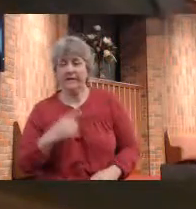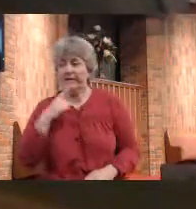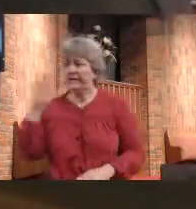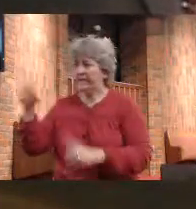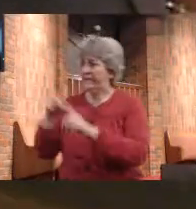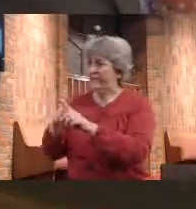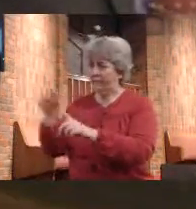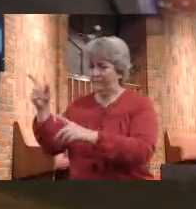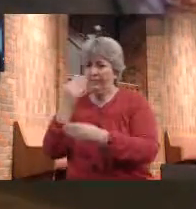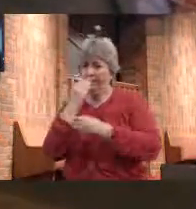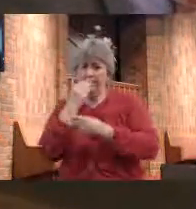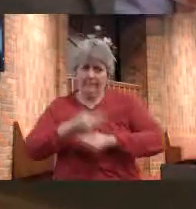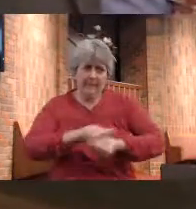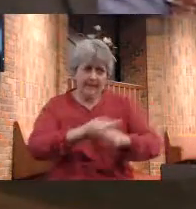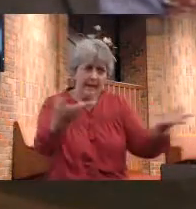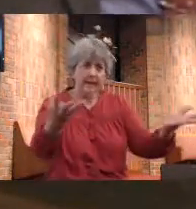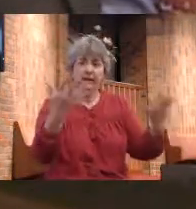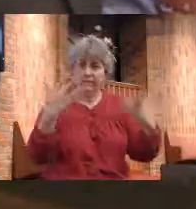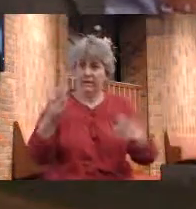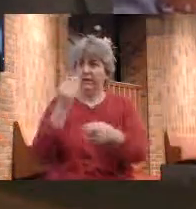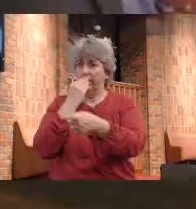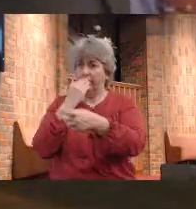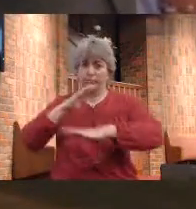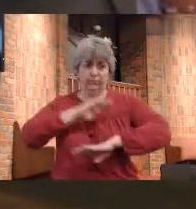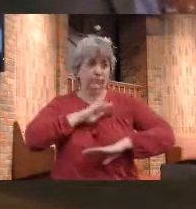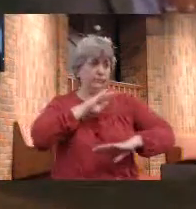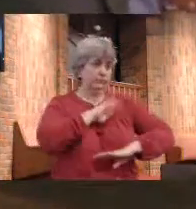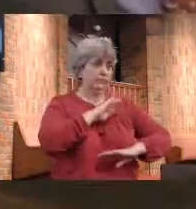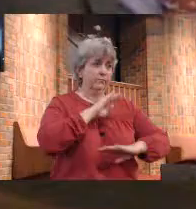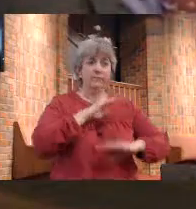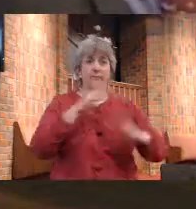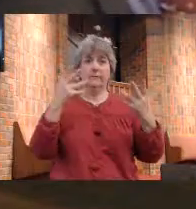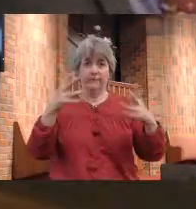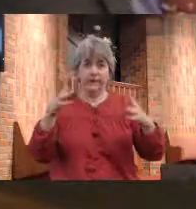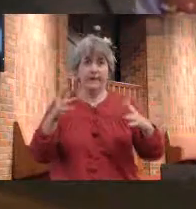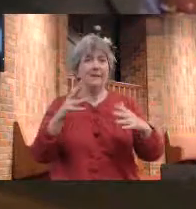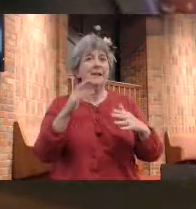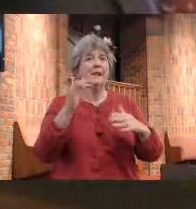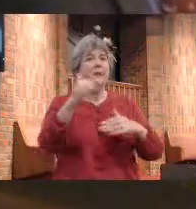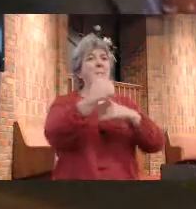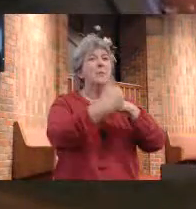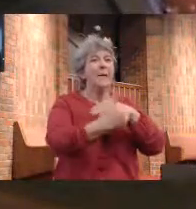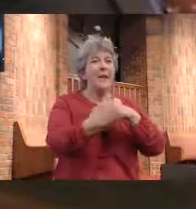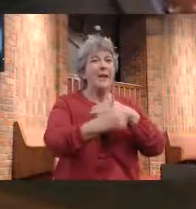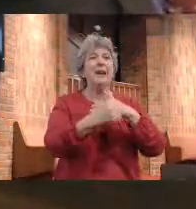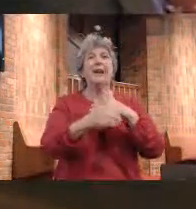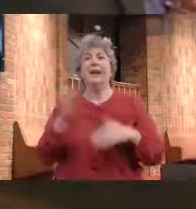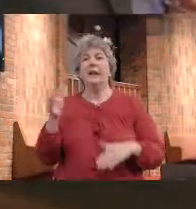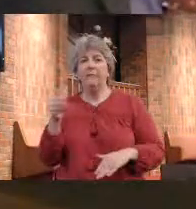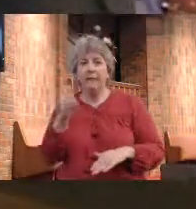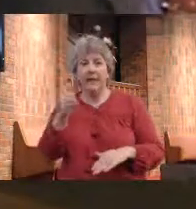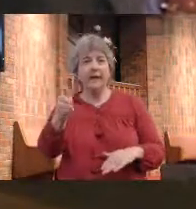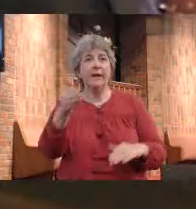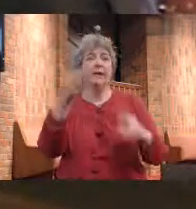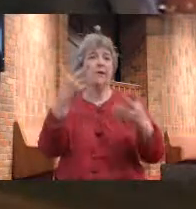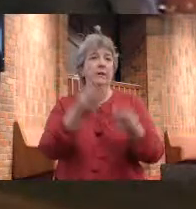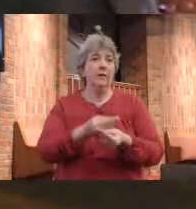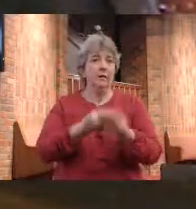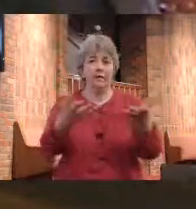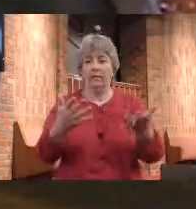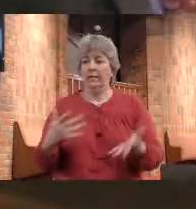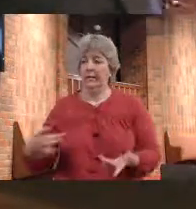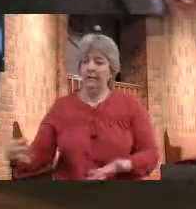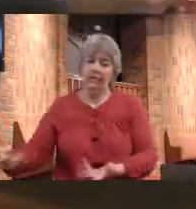them. Finally, the feeding is taken care of. The loaves and the fish are provided. The fragments are taken